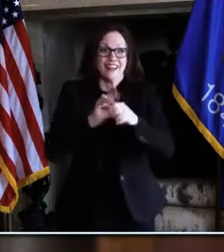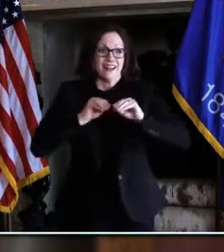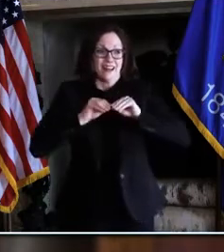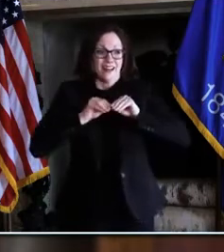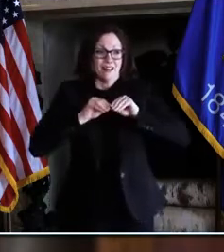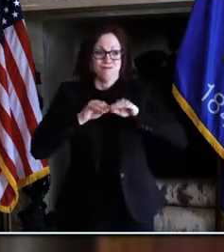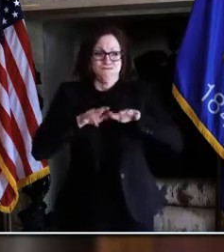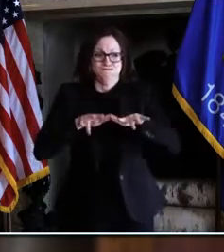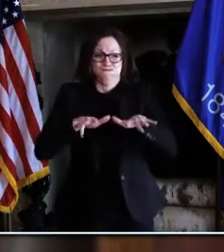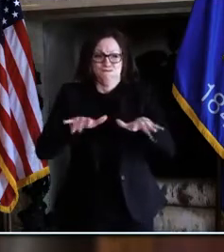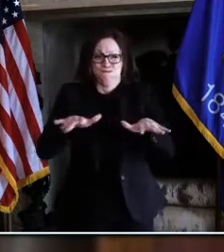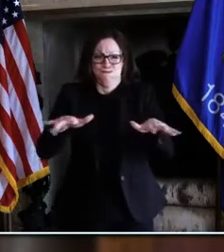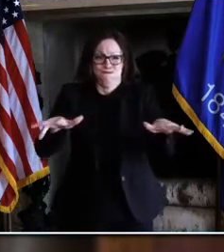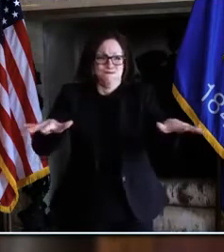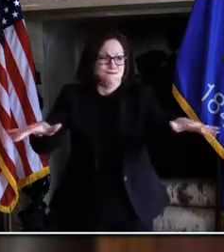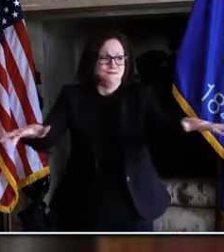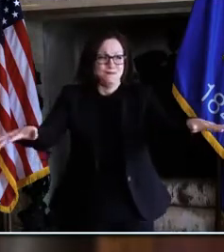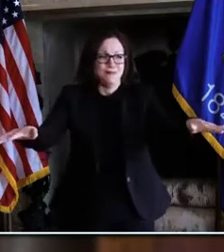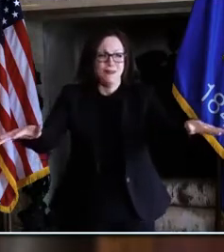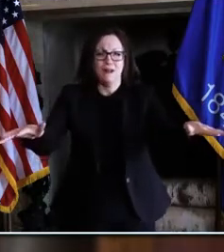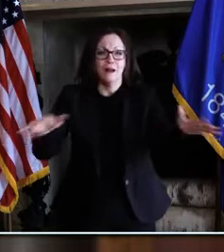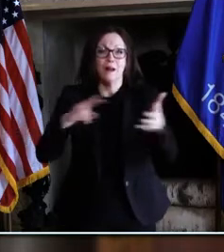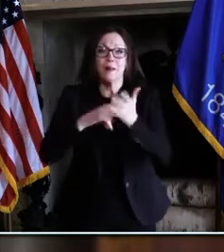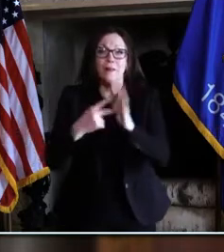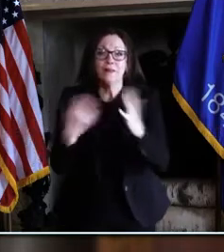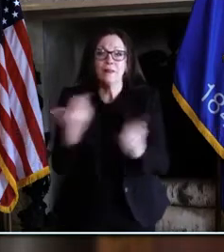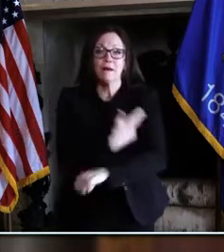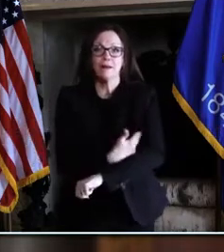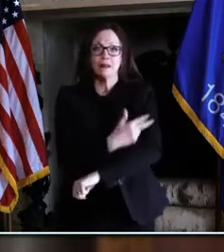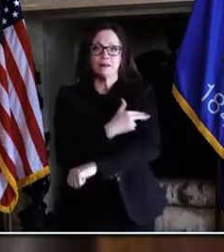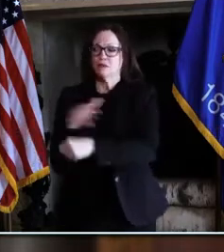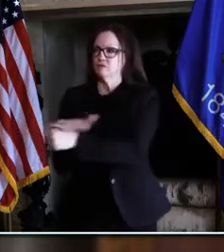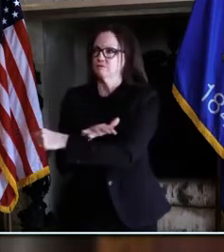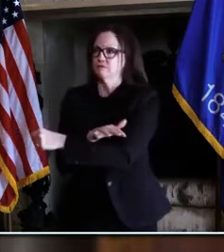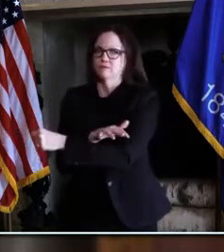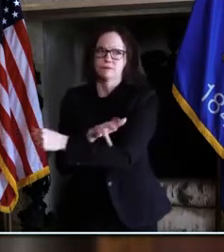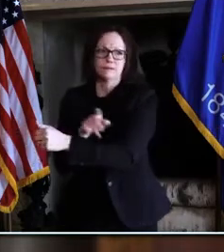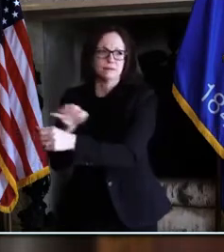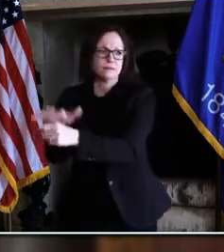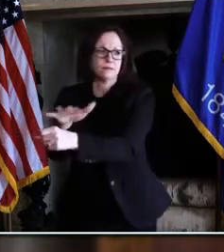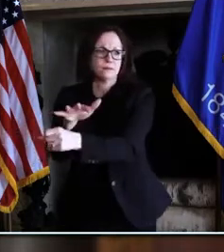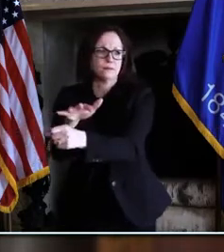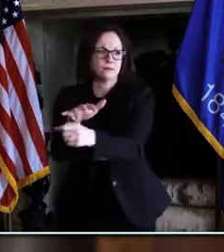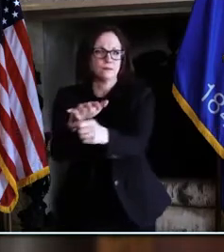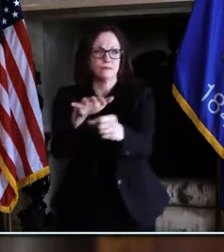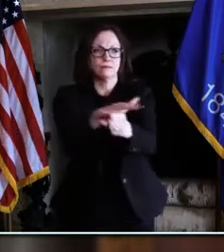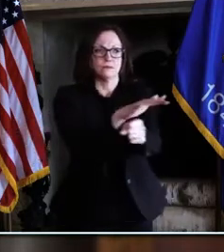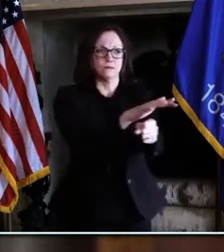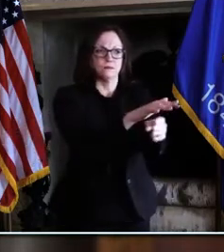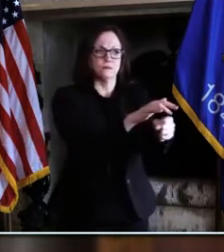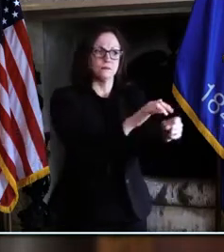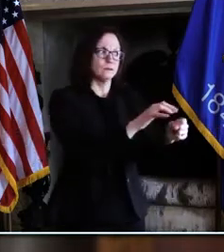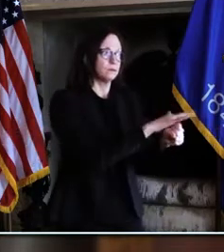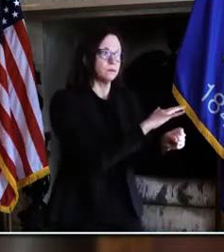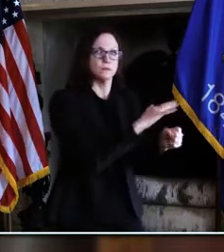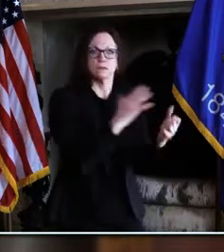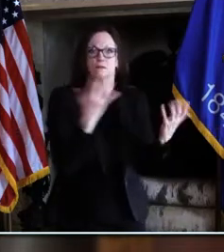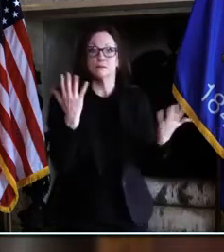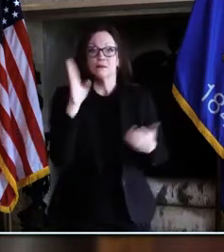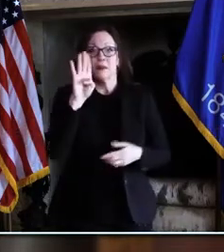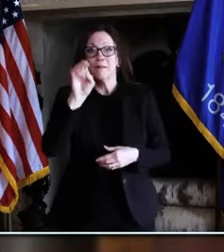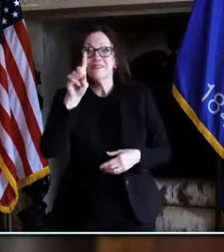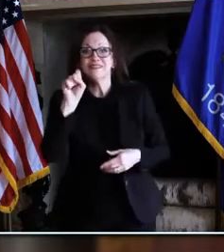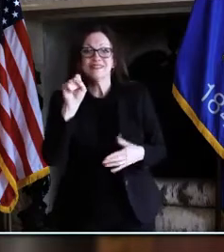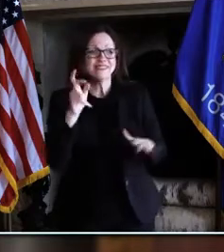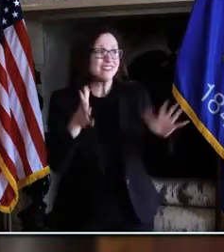capacity, our current hospital bed capacity. Yesterday, we heard from the Wisconsin Hospital Association, the Rural